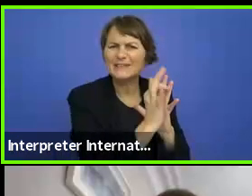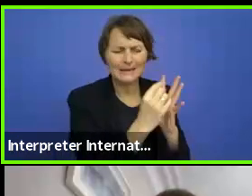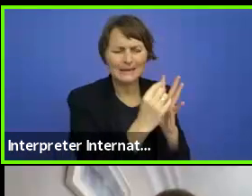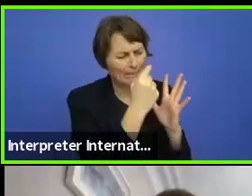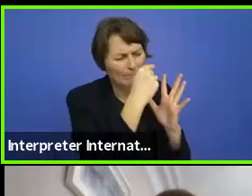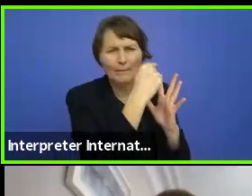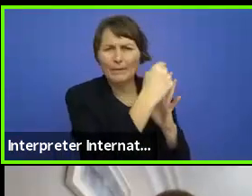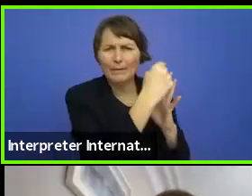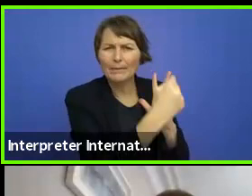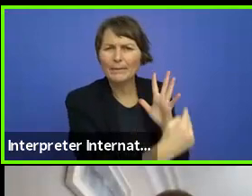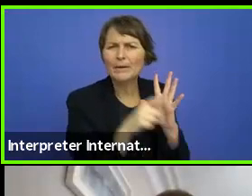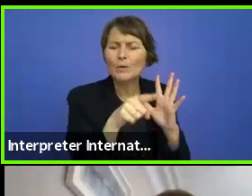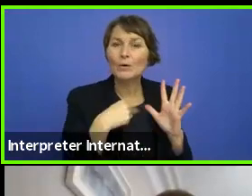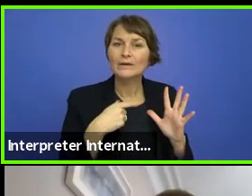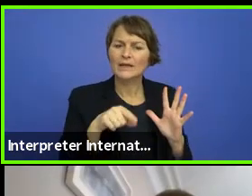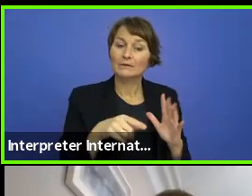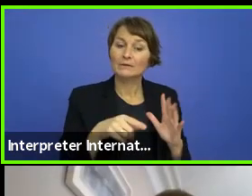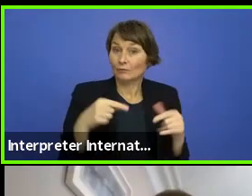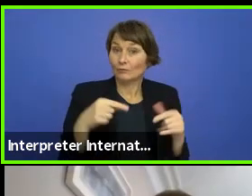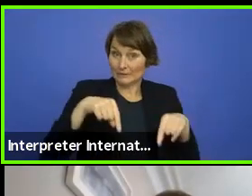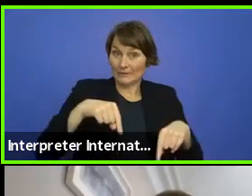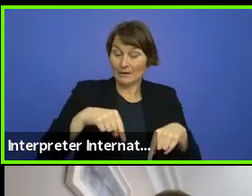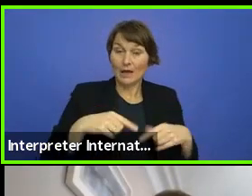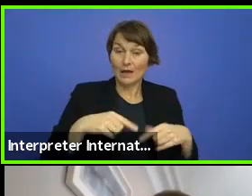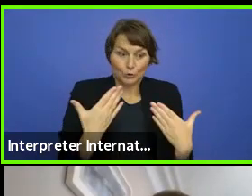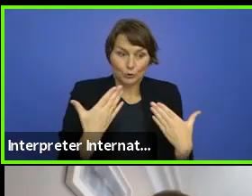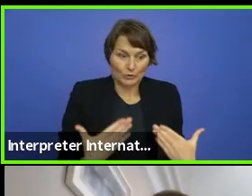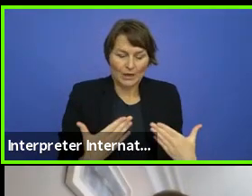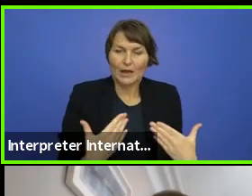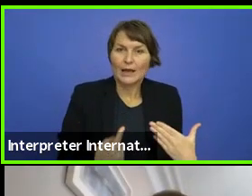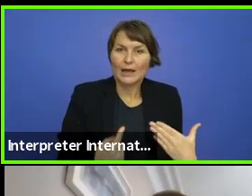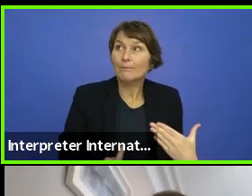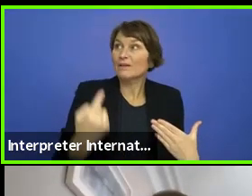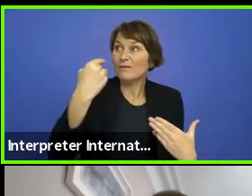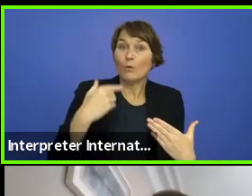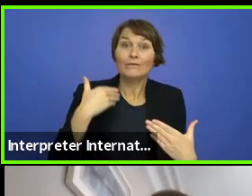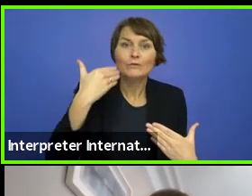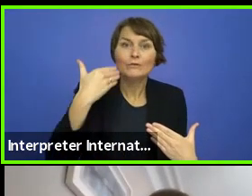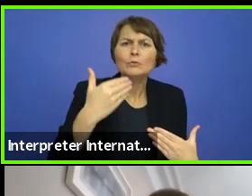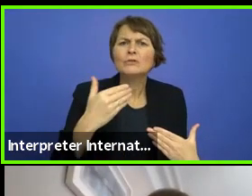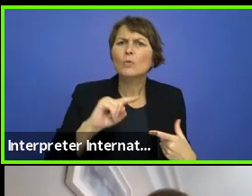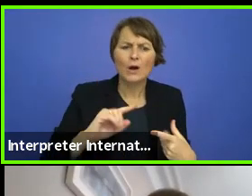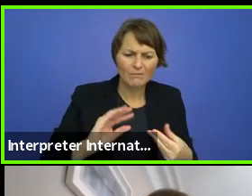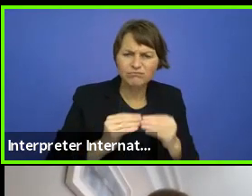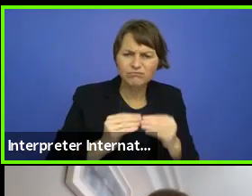key challenges today, yesterday, tomorrow, and what should be urgently